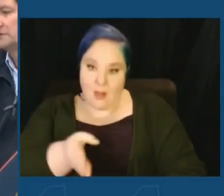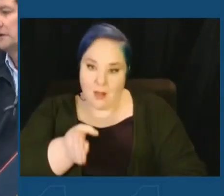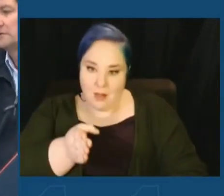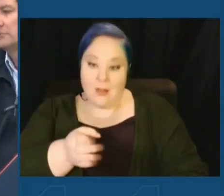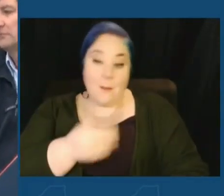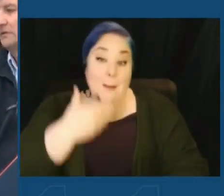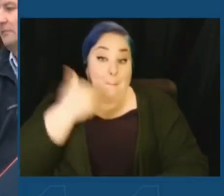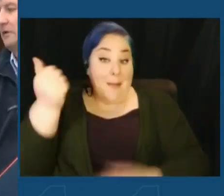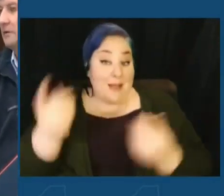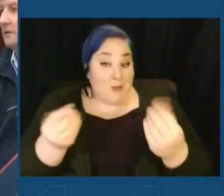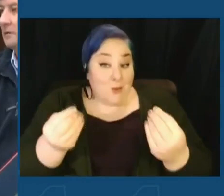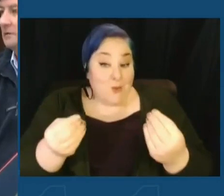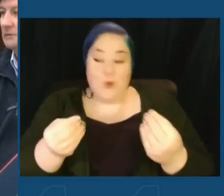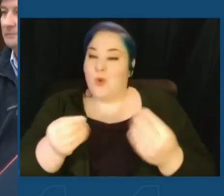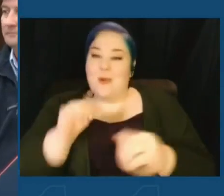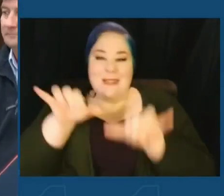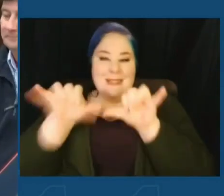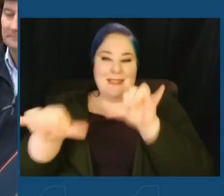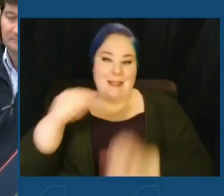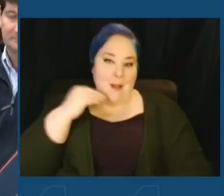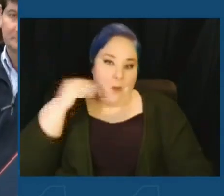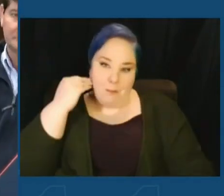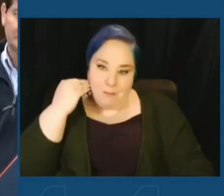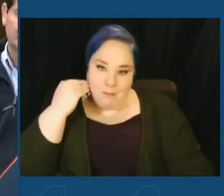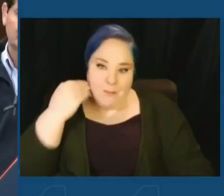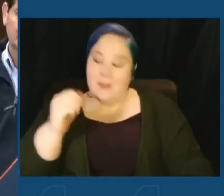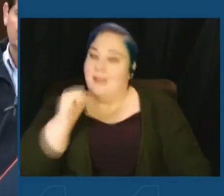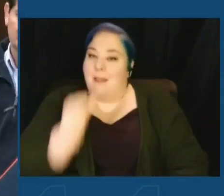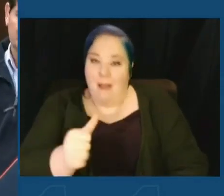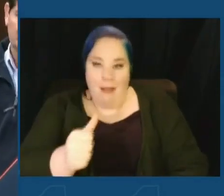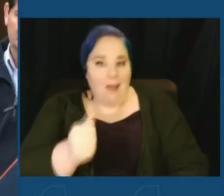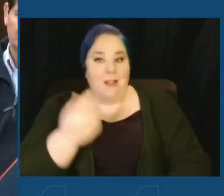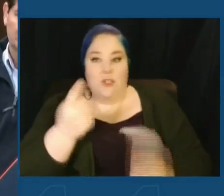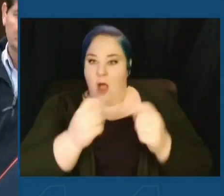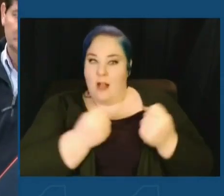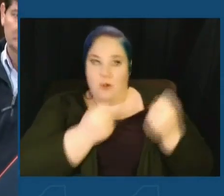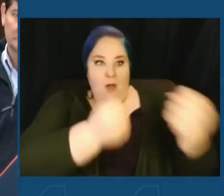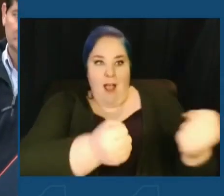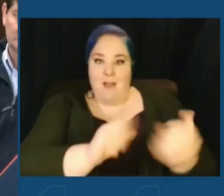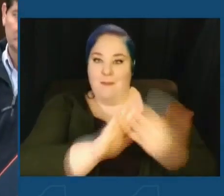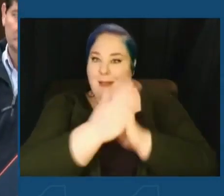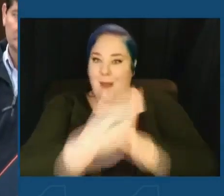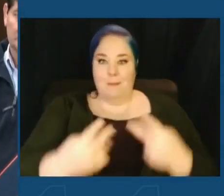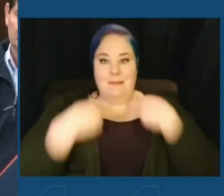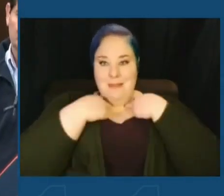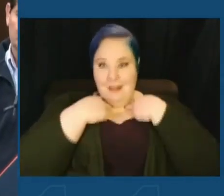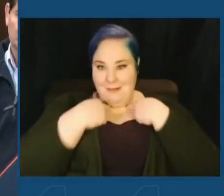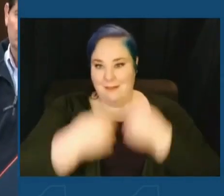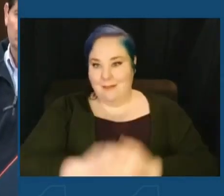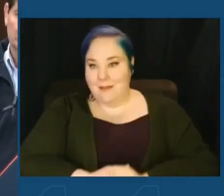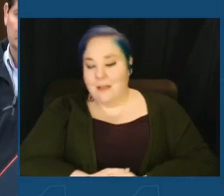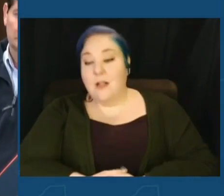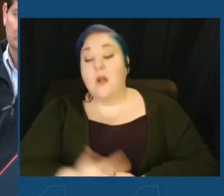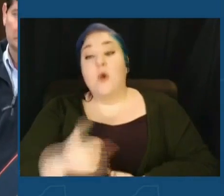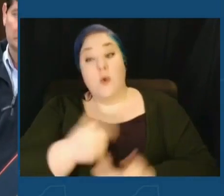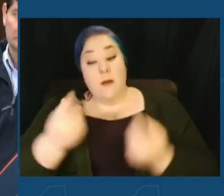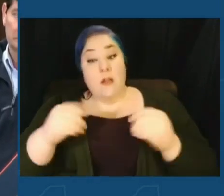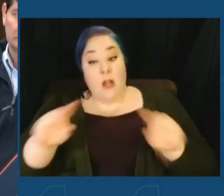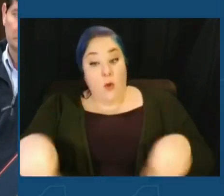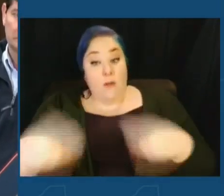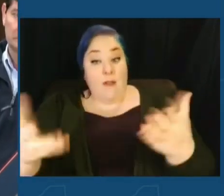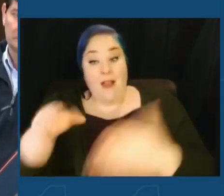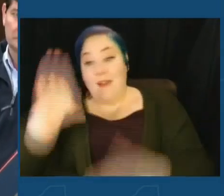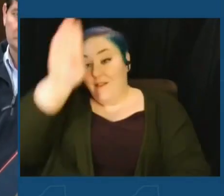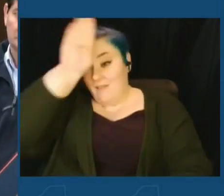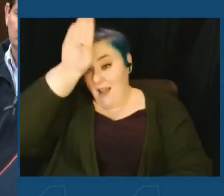the road so we don't have additional stranded vehicles. In terms of resources, we have been able to supply firehouses